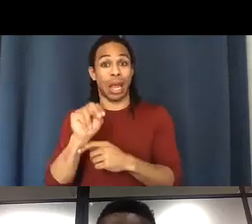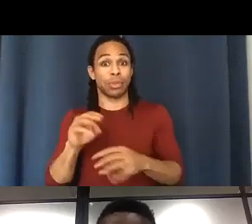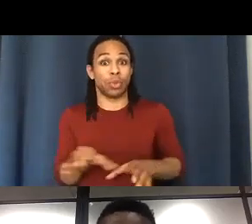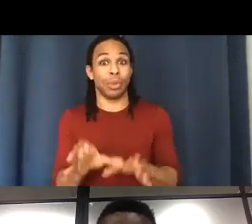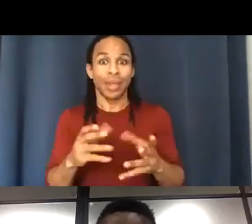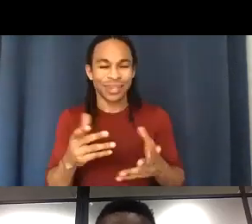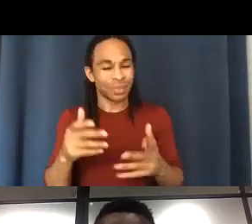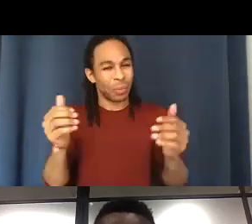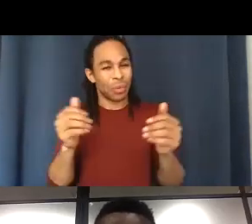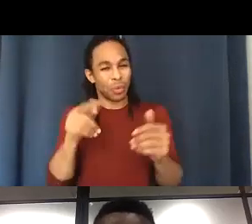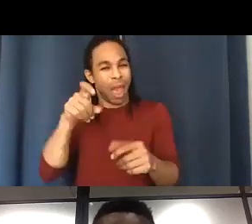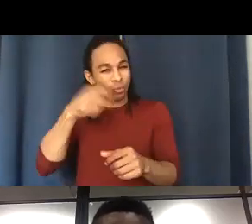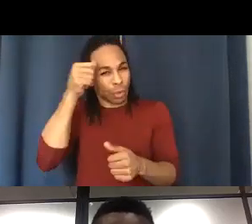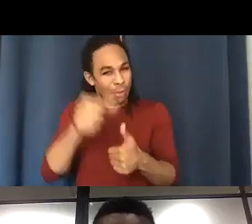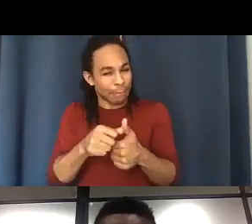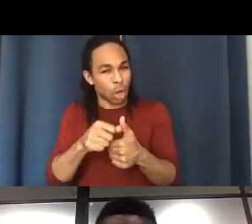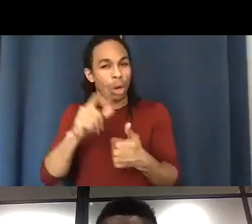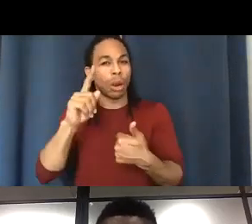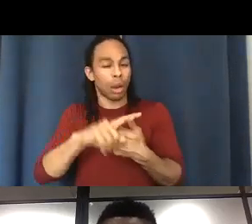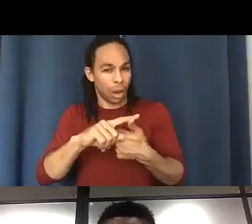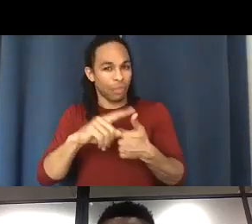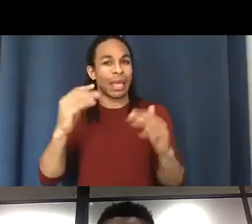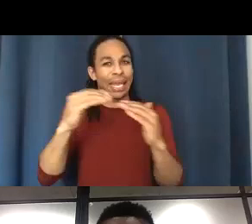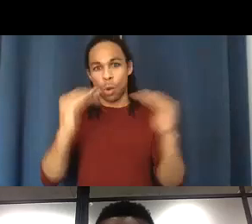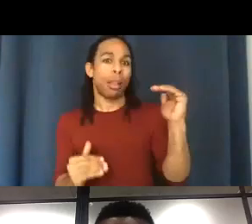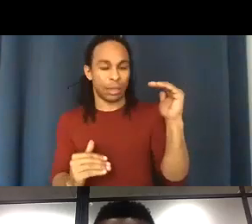context. And so what you see in the slide